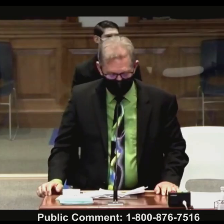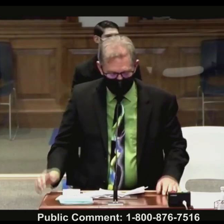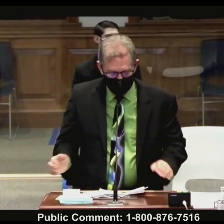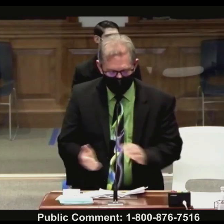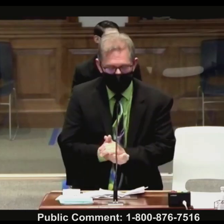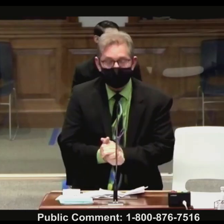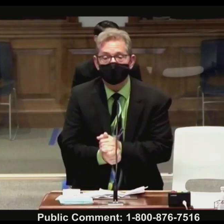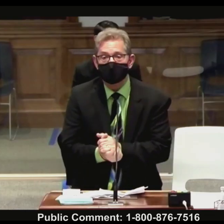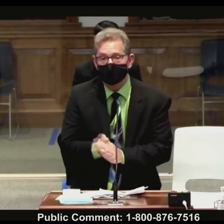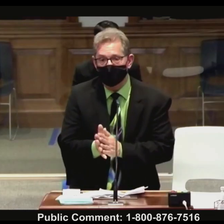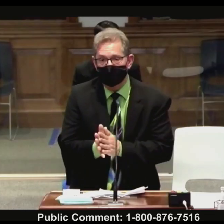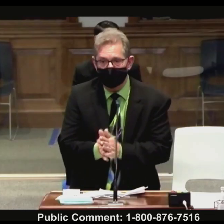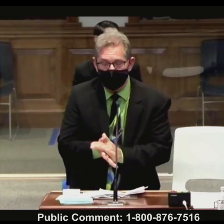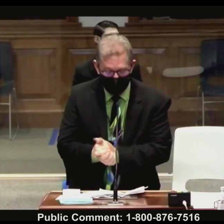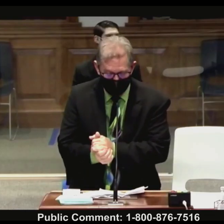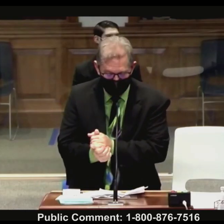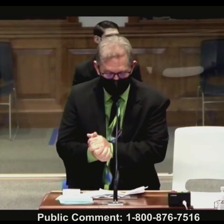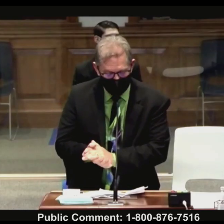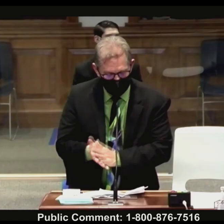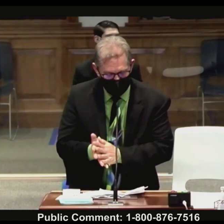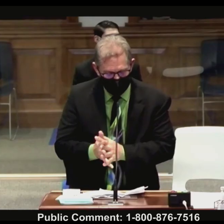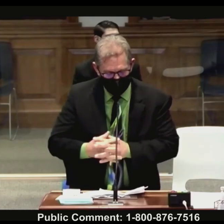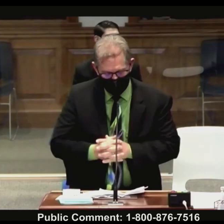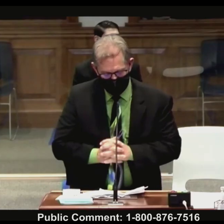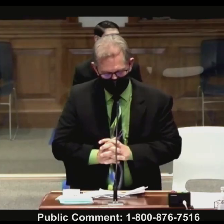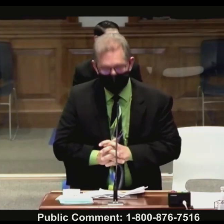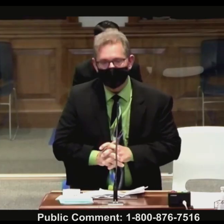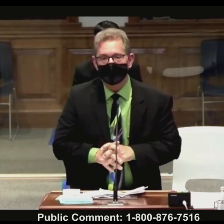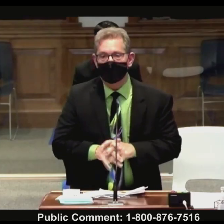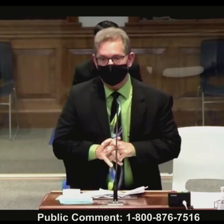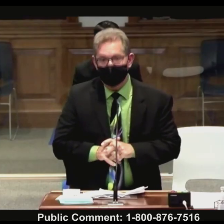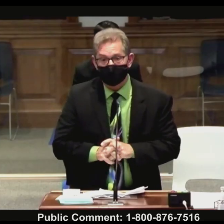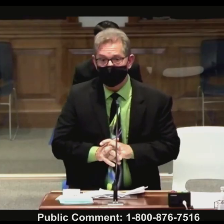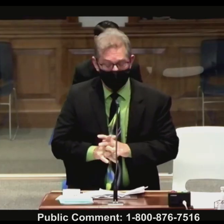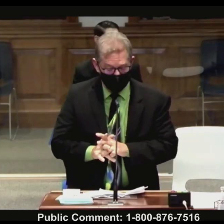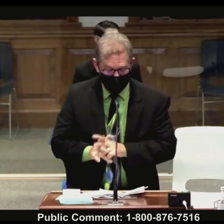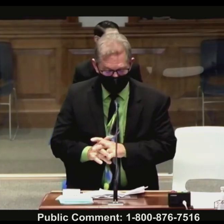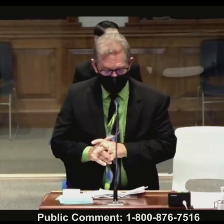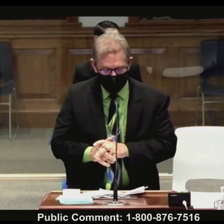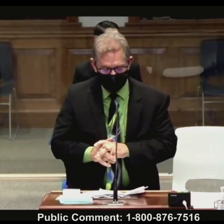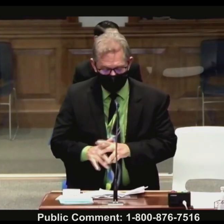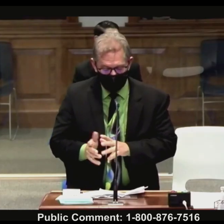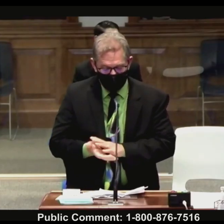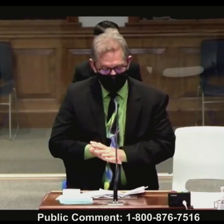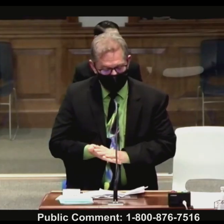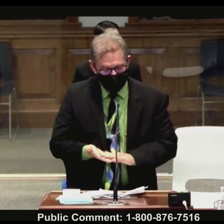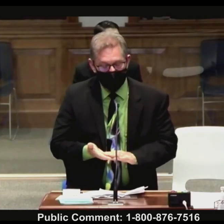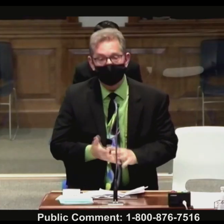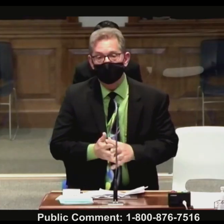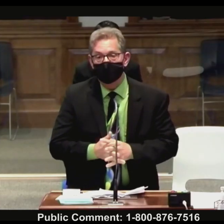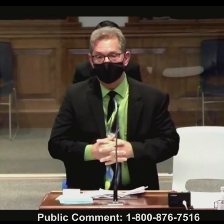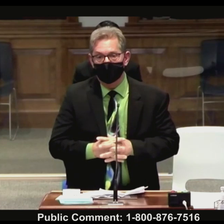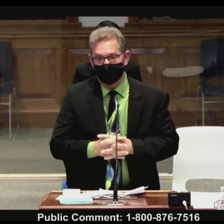officers, I just personally want to thank you all for this proclamation and recognition. It has been a very long journey, and when I first came